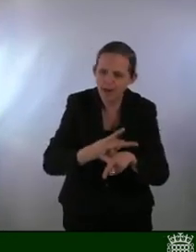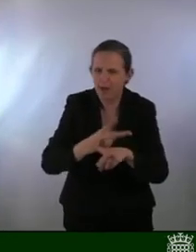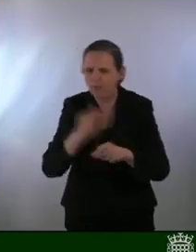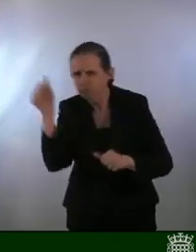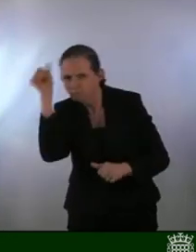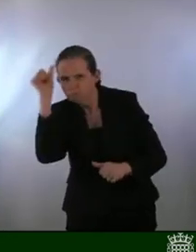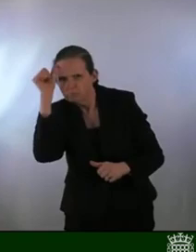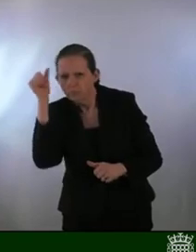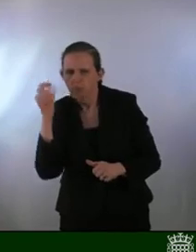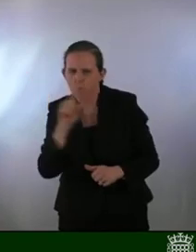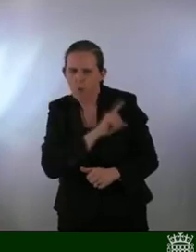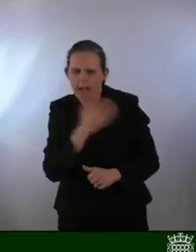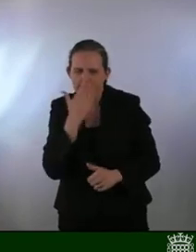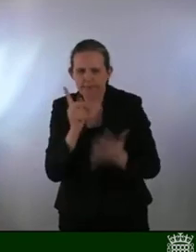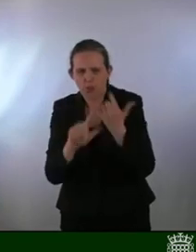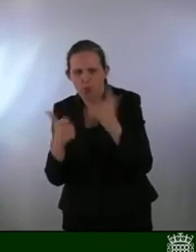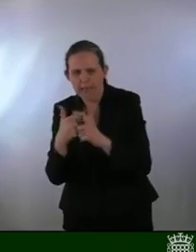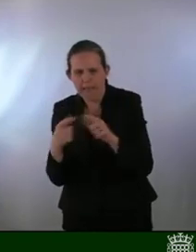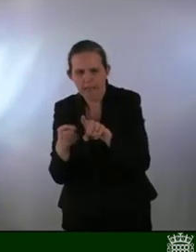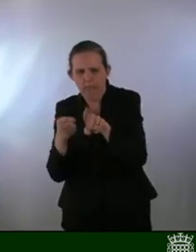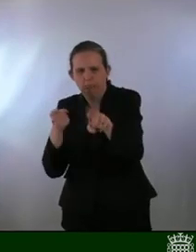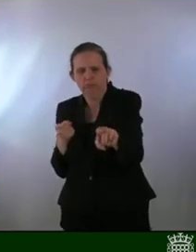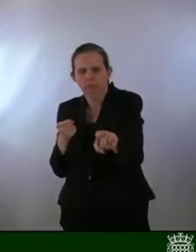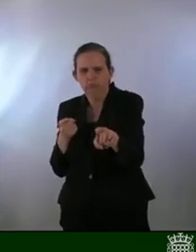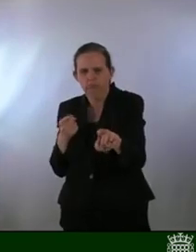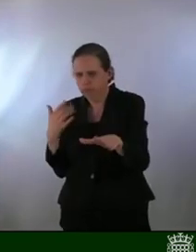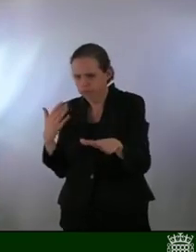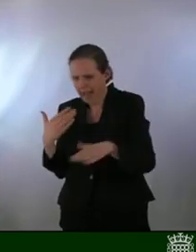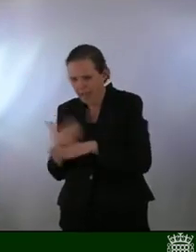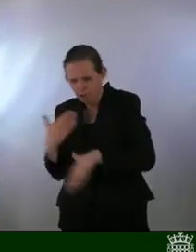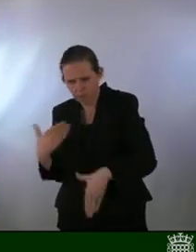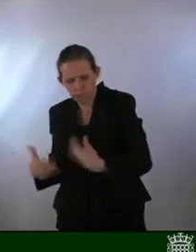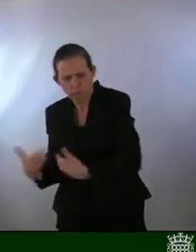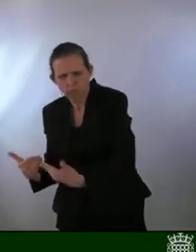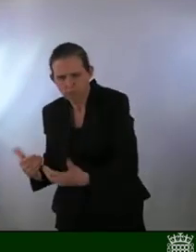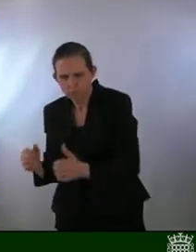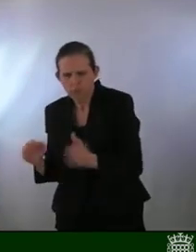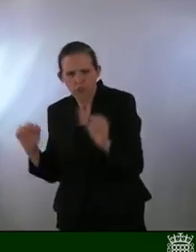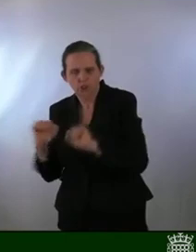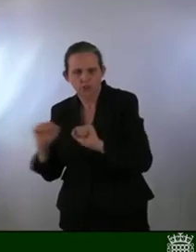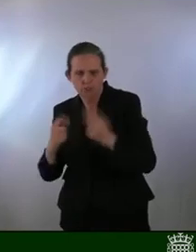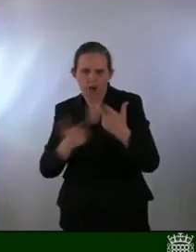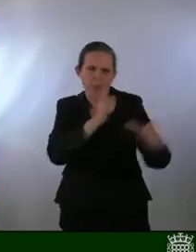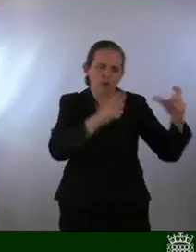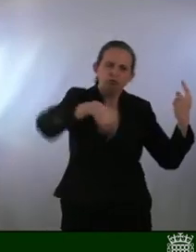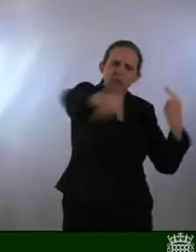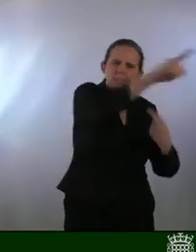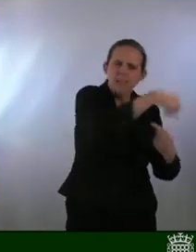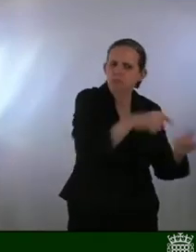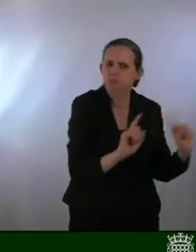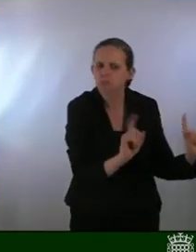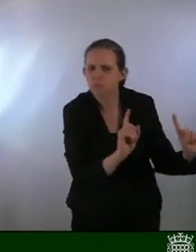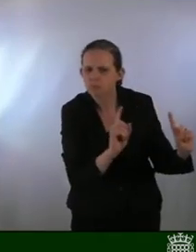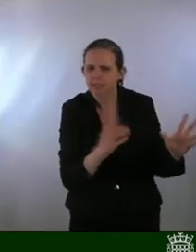an outlier up till now, including the talk about herd immunity, when it's not clear that actually any immunity from